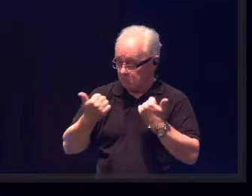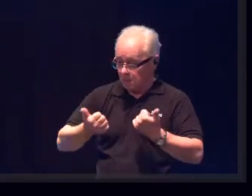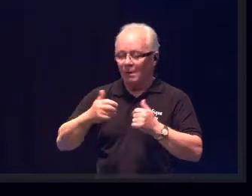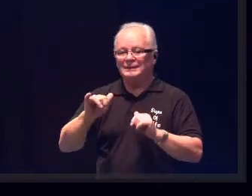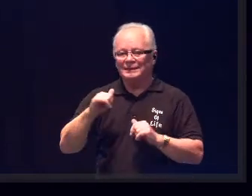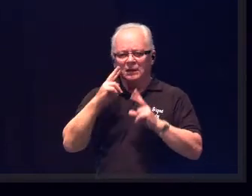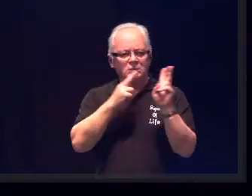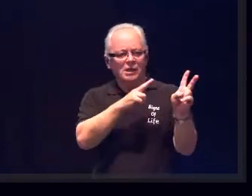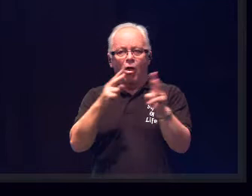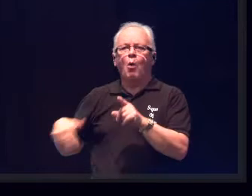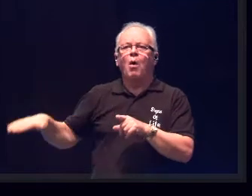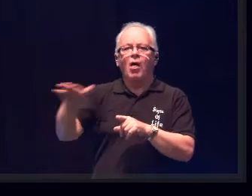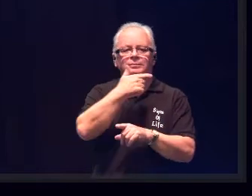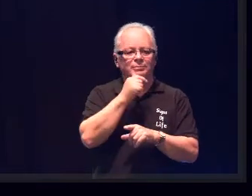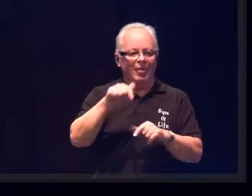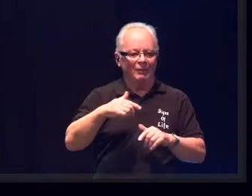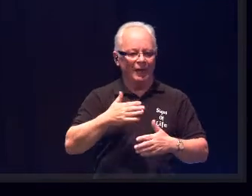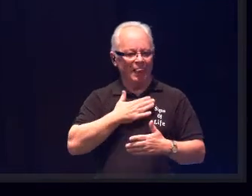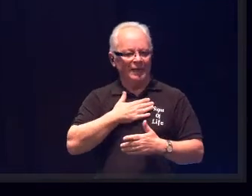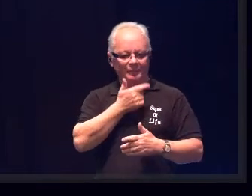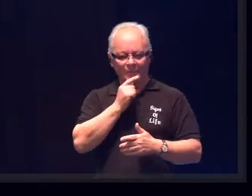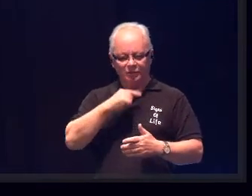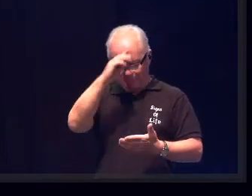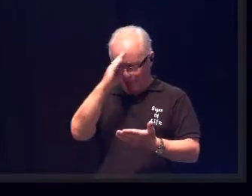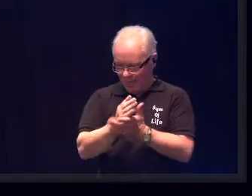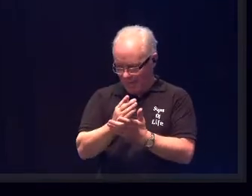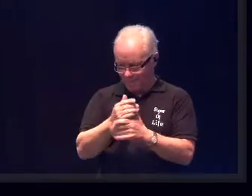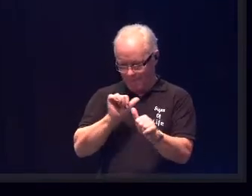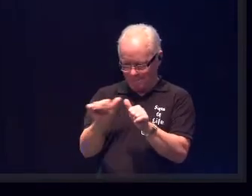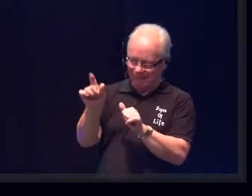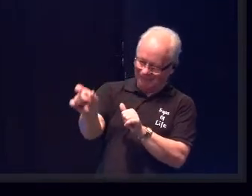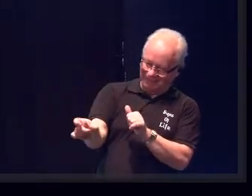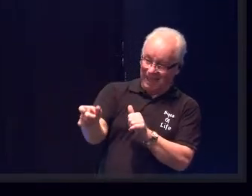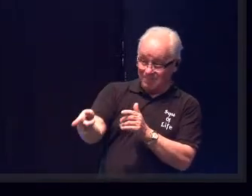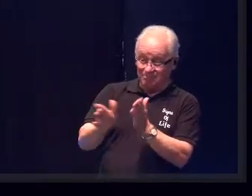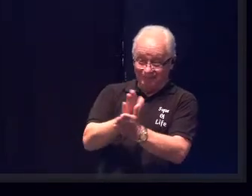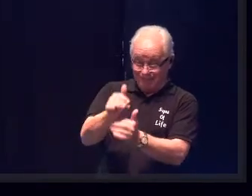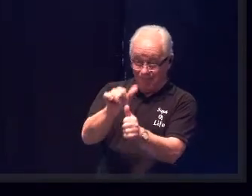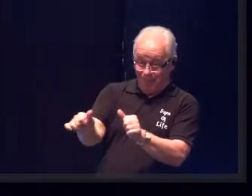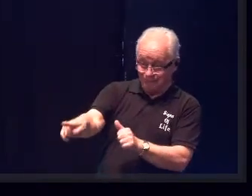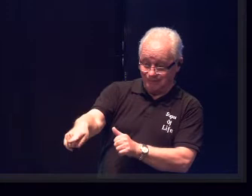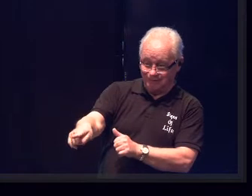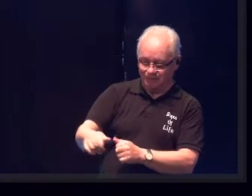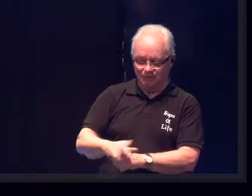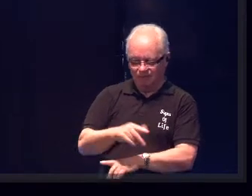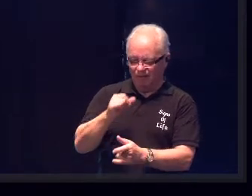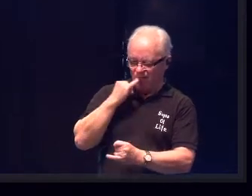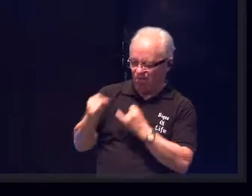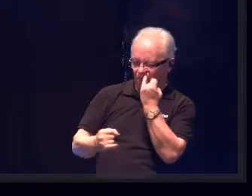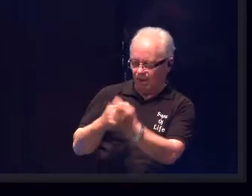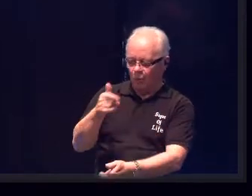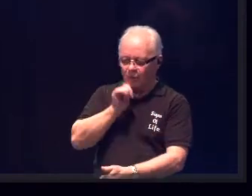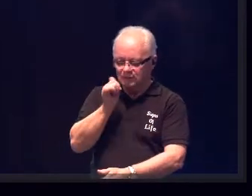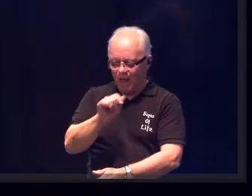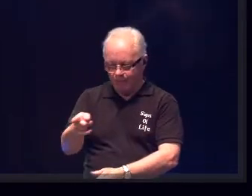Yeah, all of us. Let's do that for each other. Let's believe the best of one